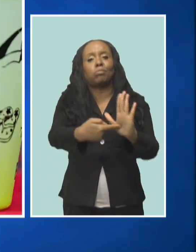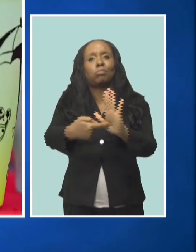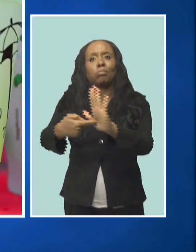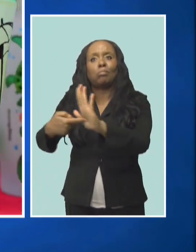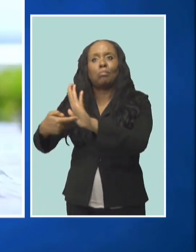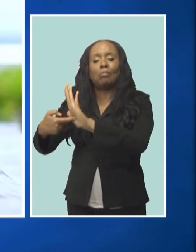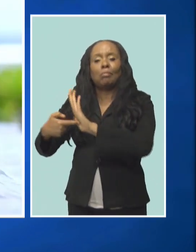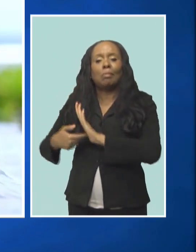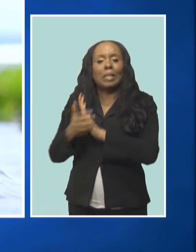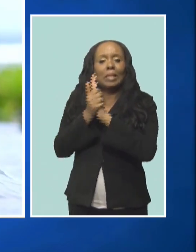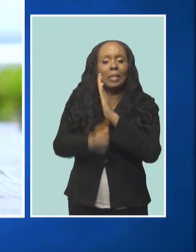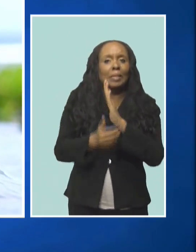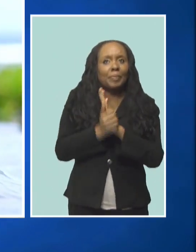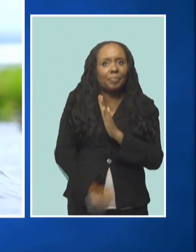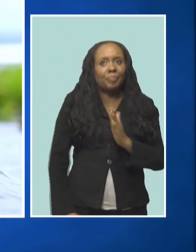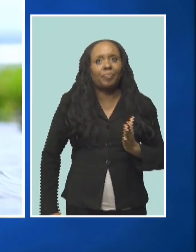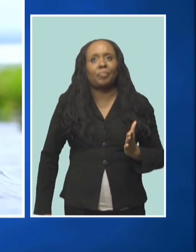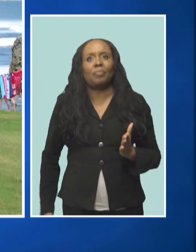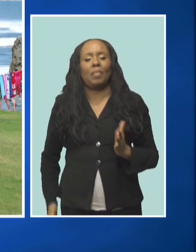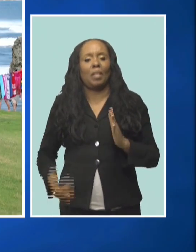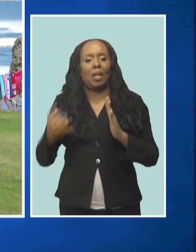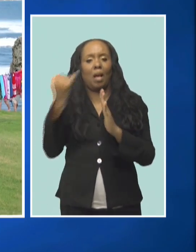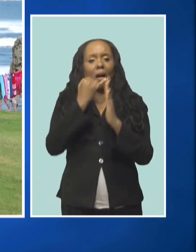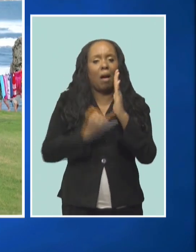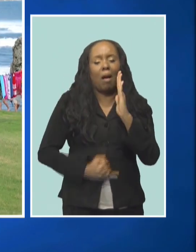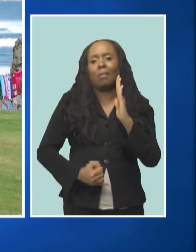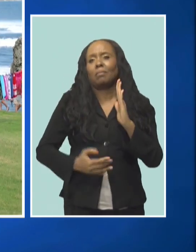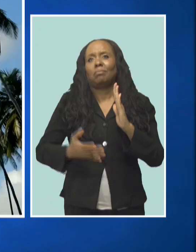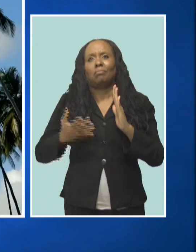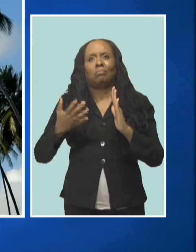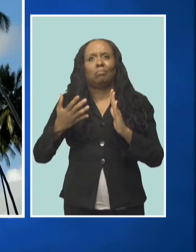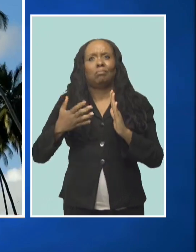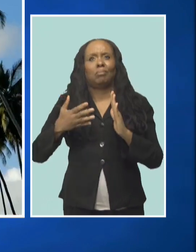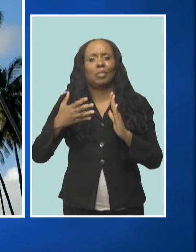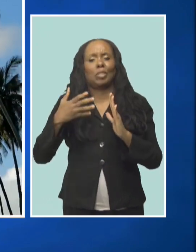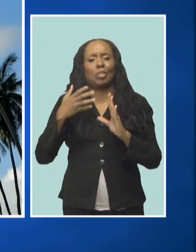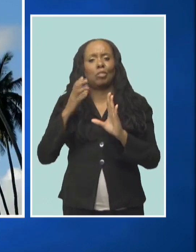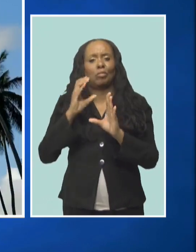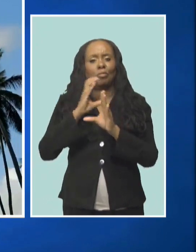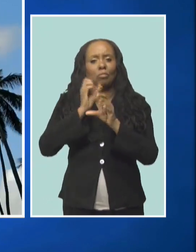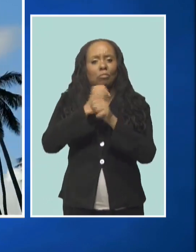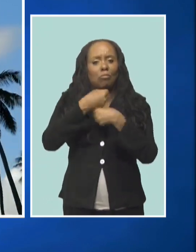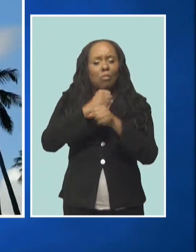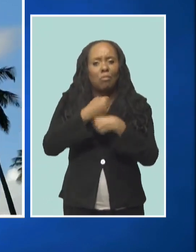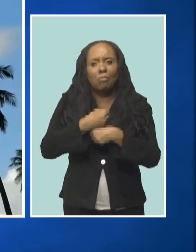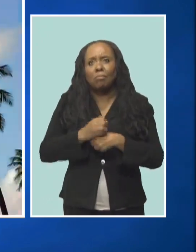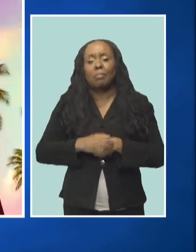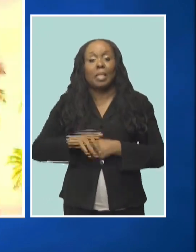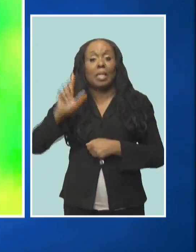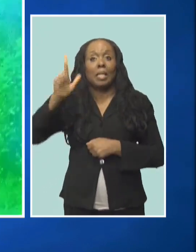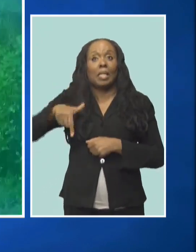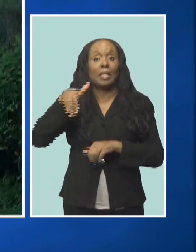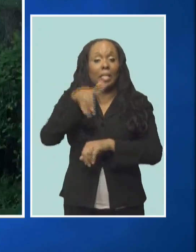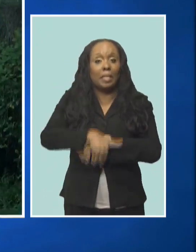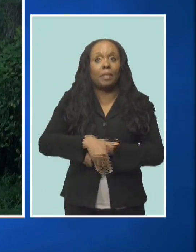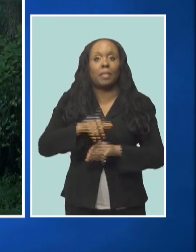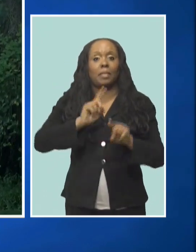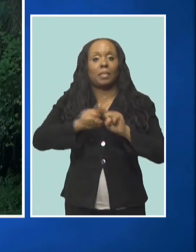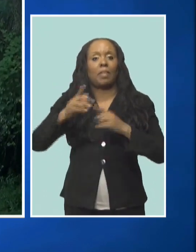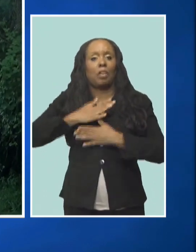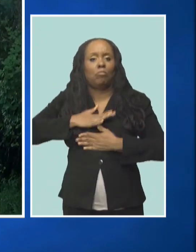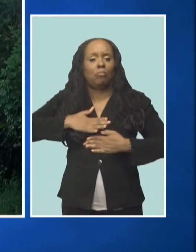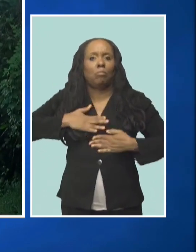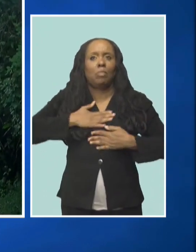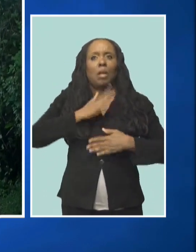their talents and art and craft. And then now later in the evening, we'll climax with a series of entertainment,